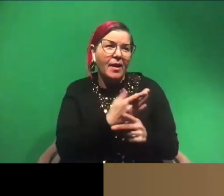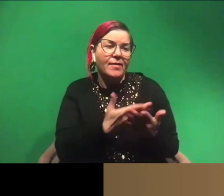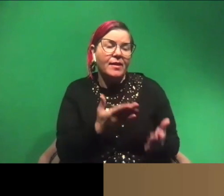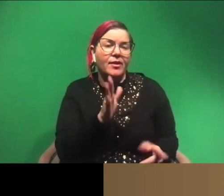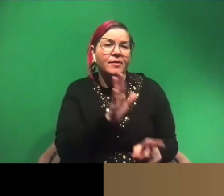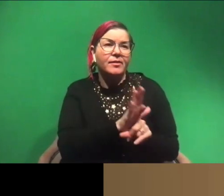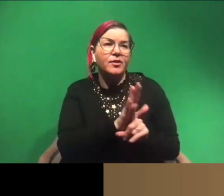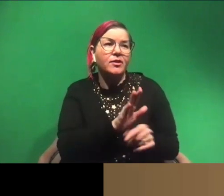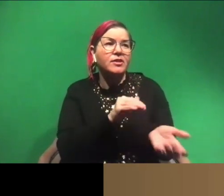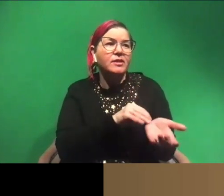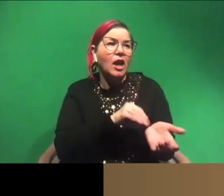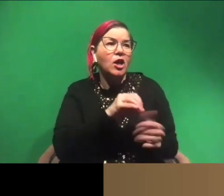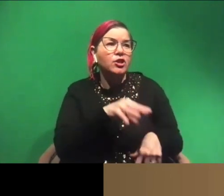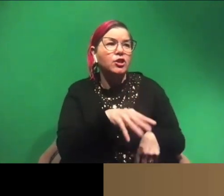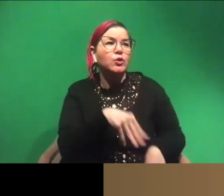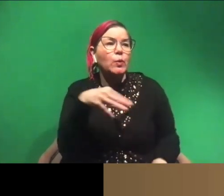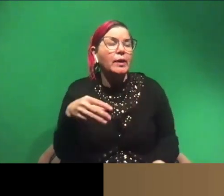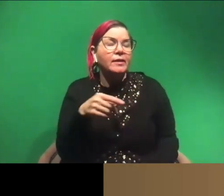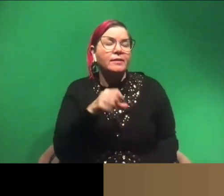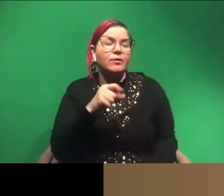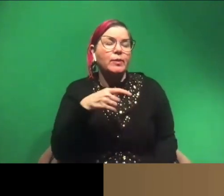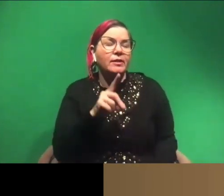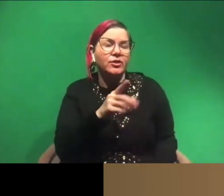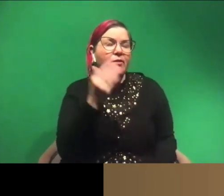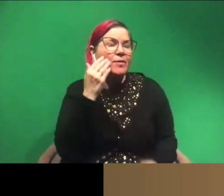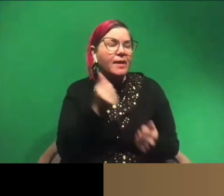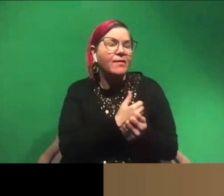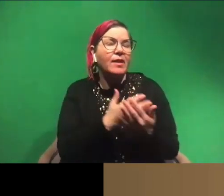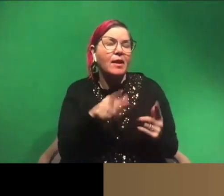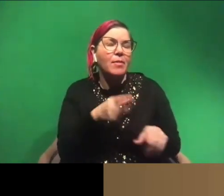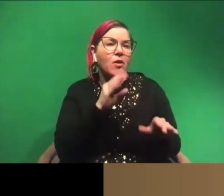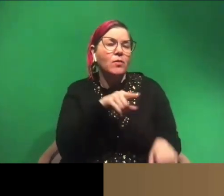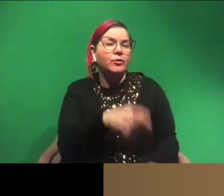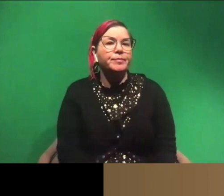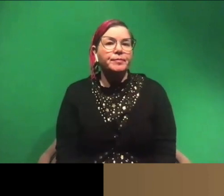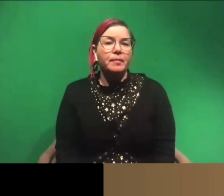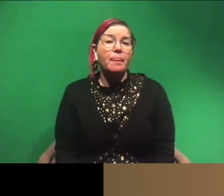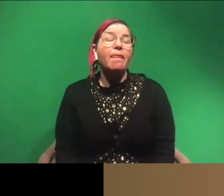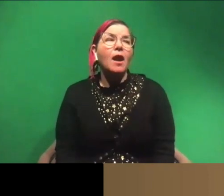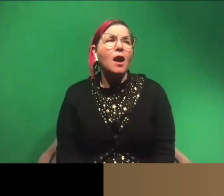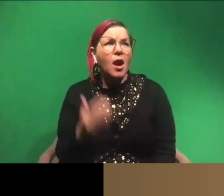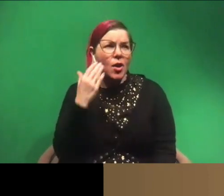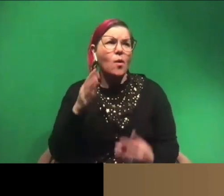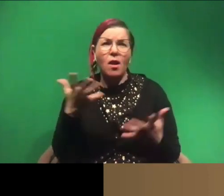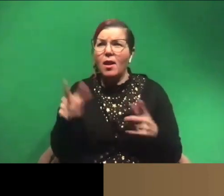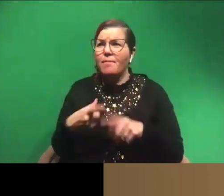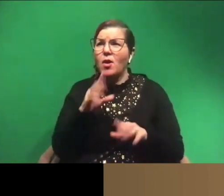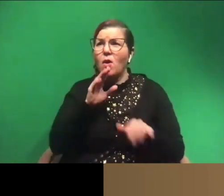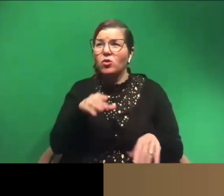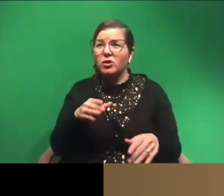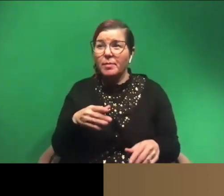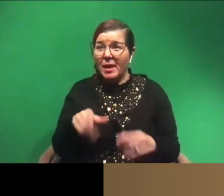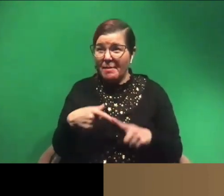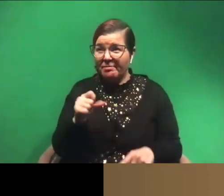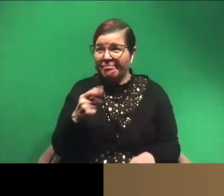our Dr. Squid, she's gonna know everything about the ocean. Yeah, I know a lot about the ocean, but I don't know anything about